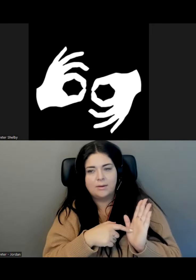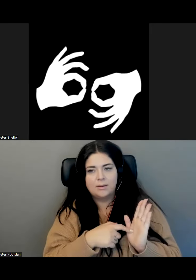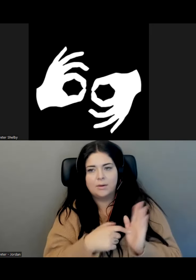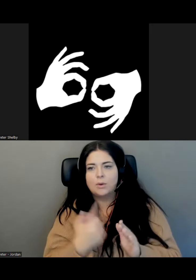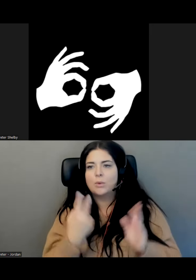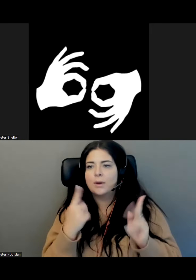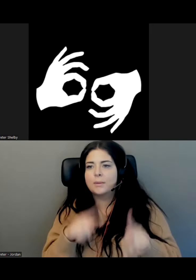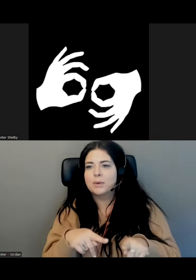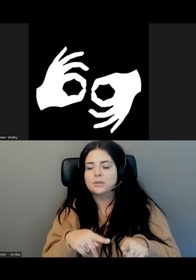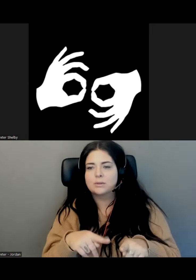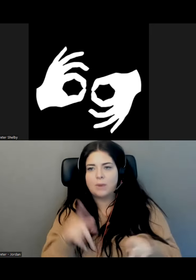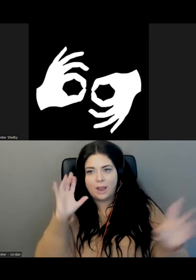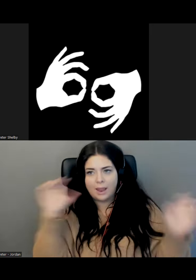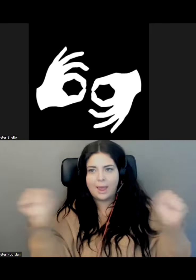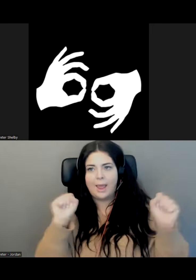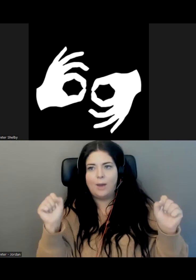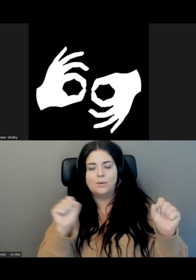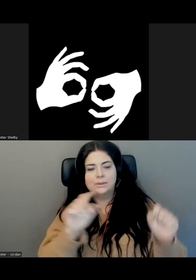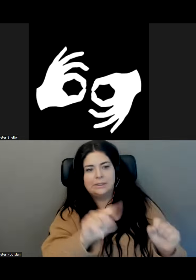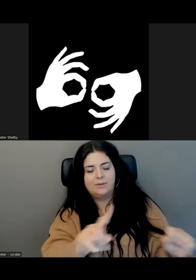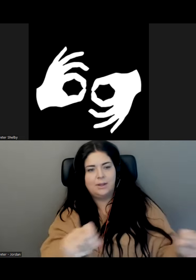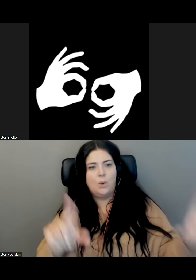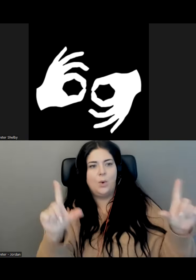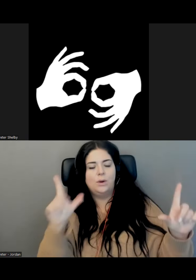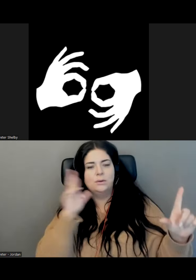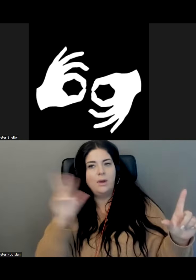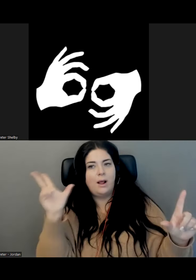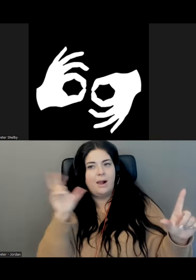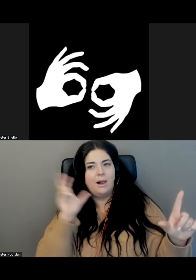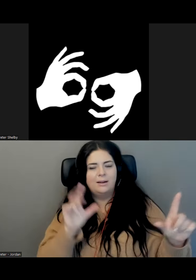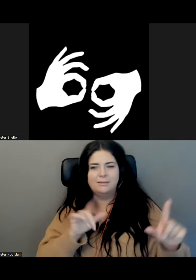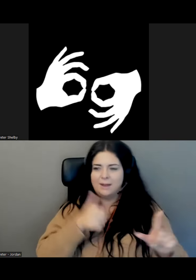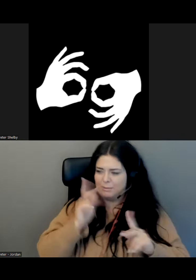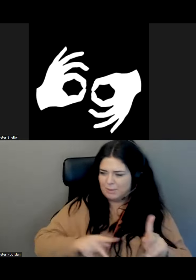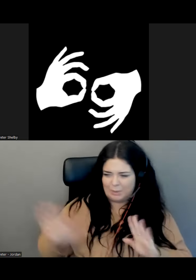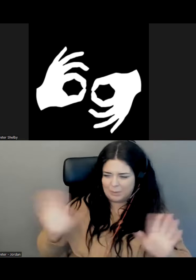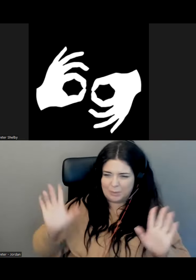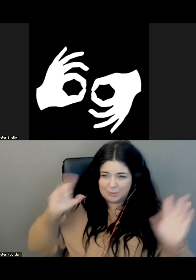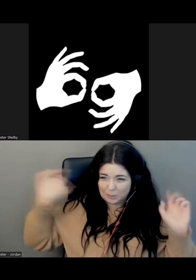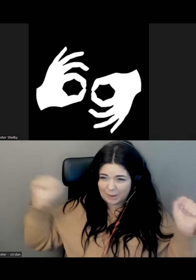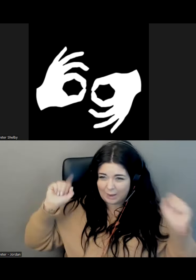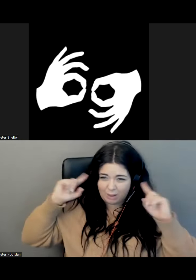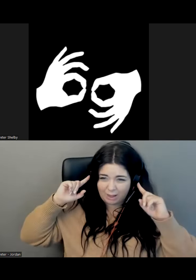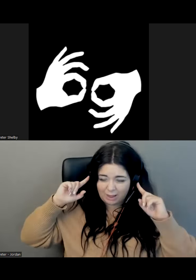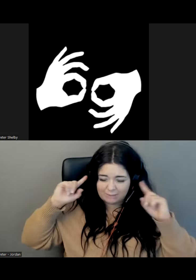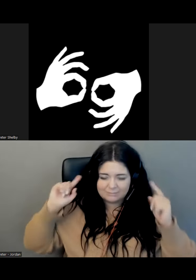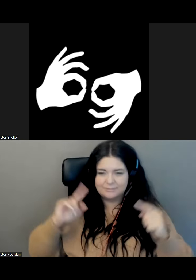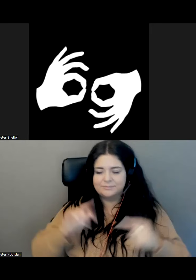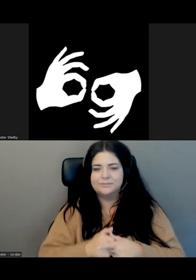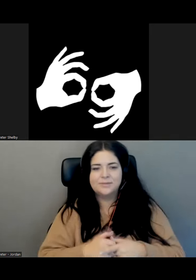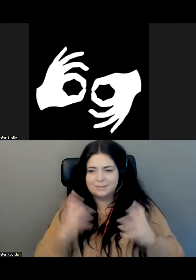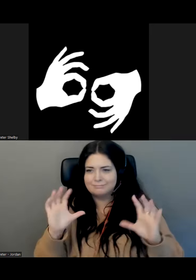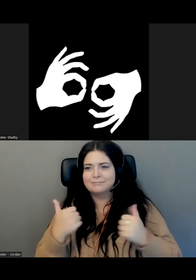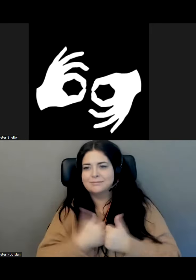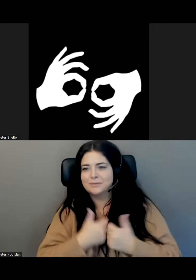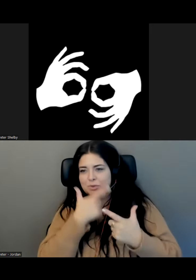in the house wants the volume of the TV a lot louder than someone else. And that can be challenging to watch TV